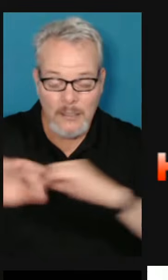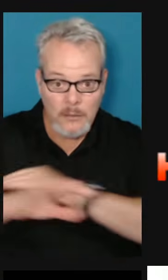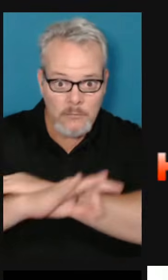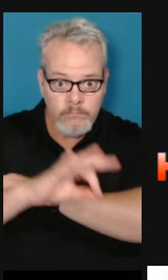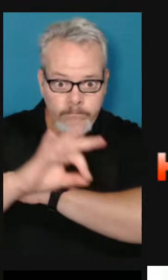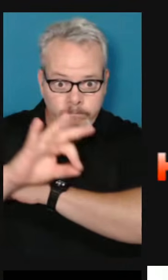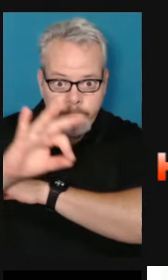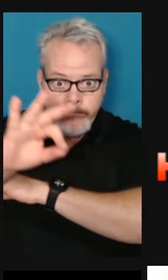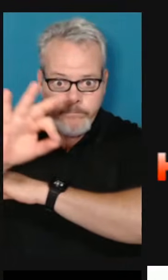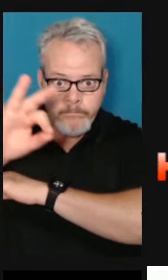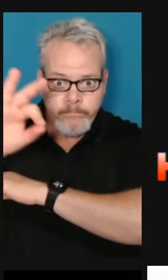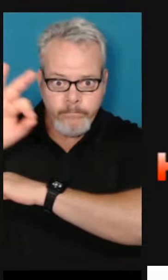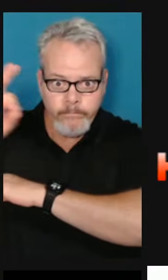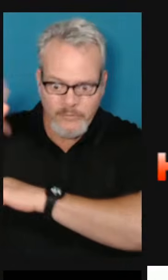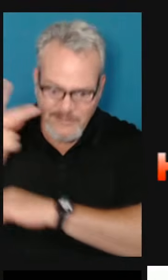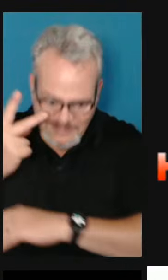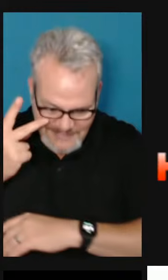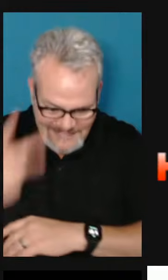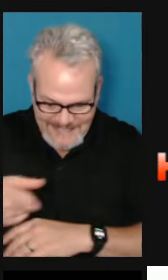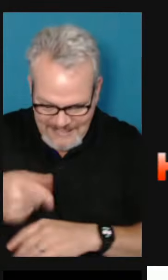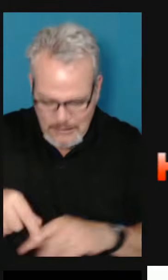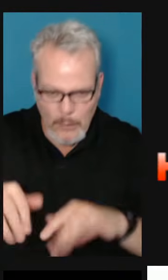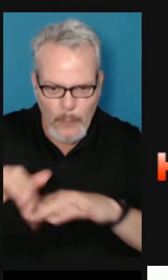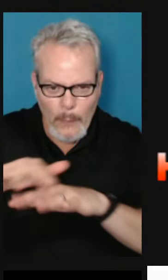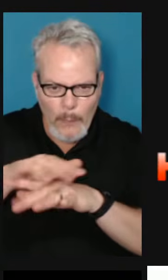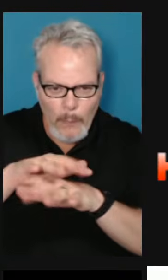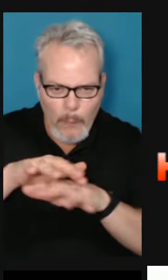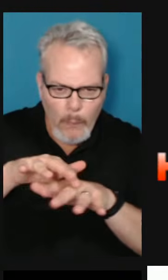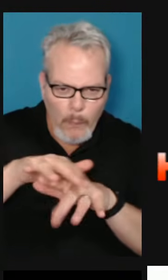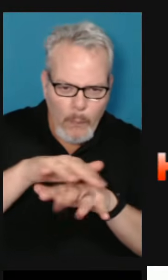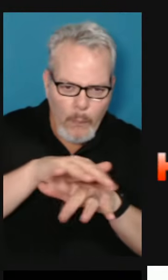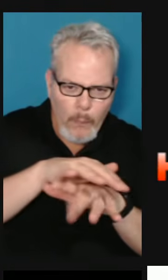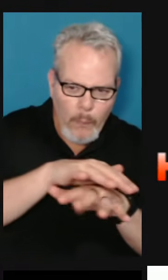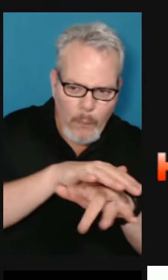as well, even as a bog is trying to block the camera here.